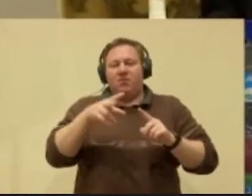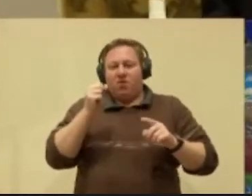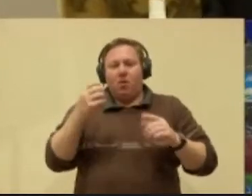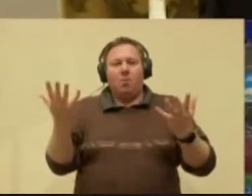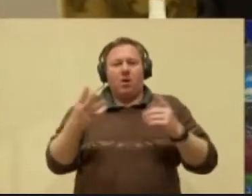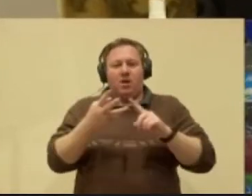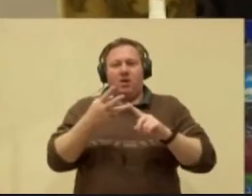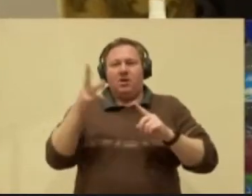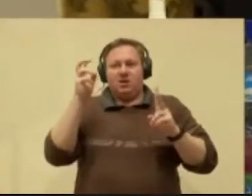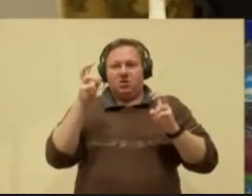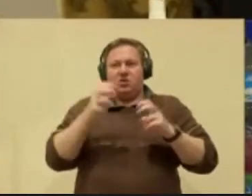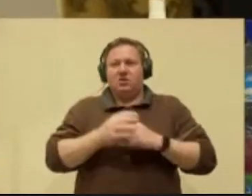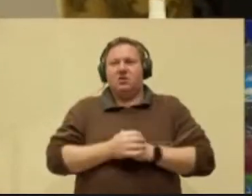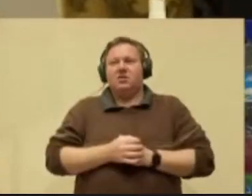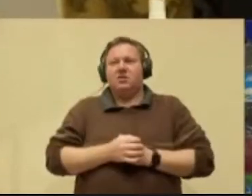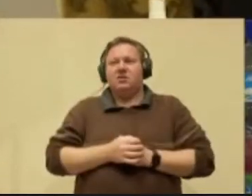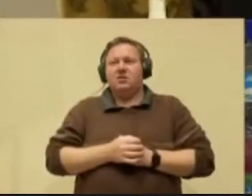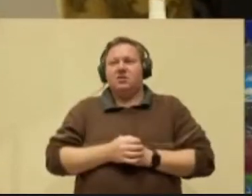your issue